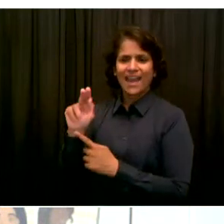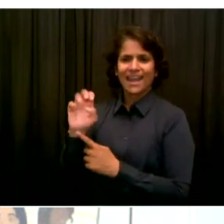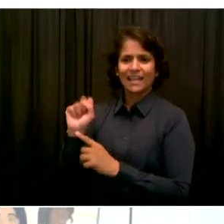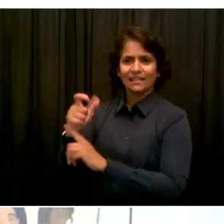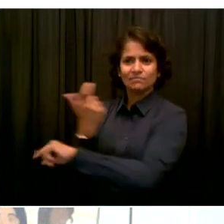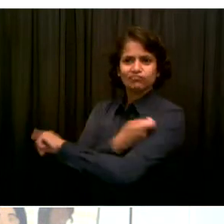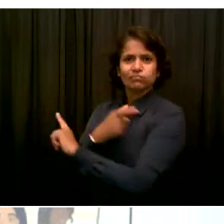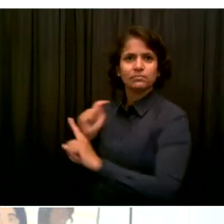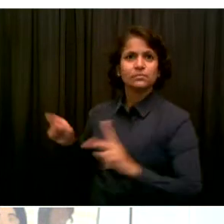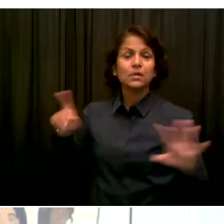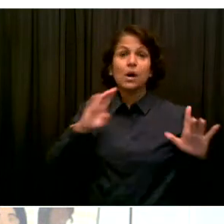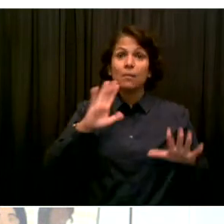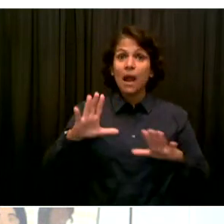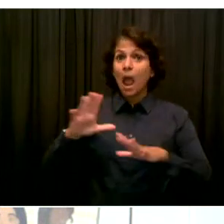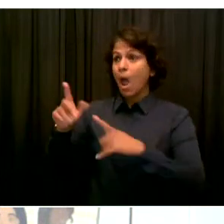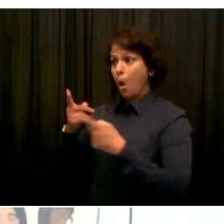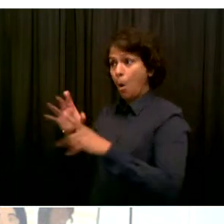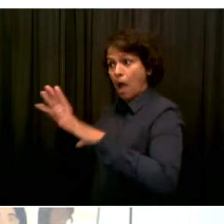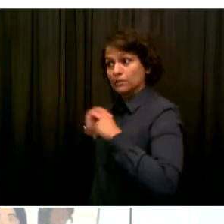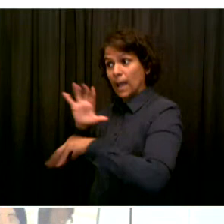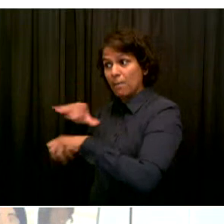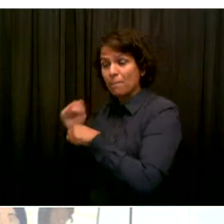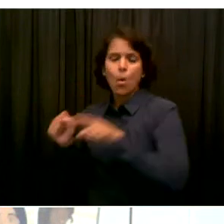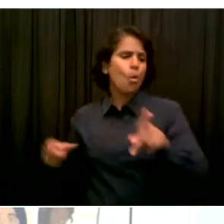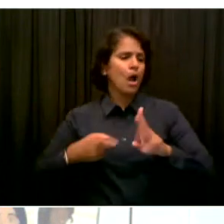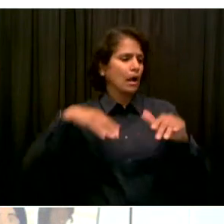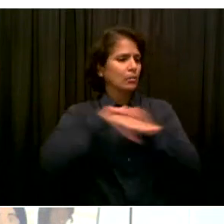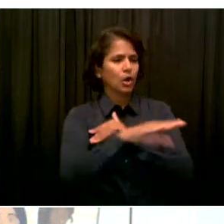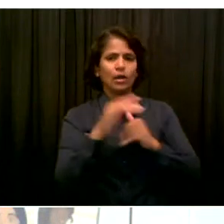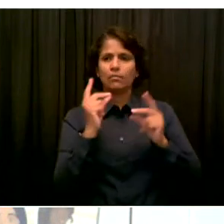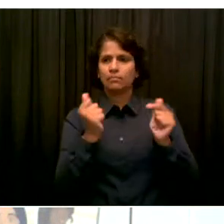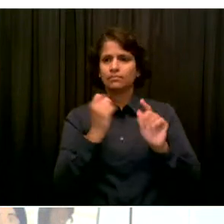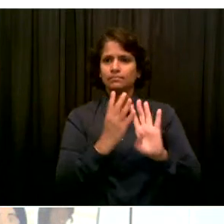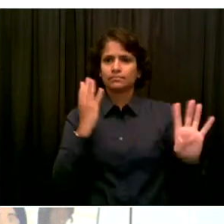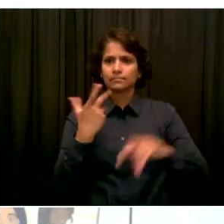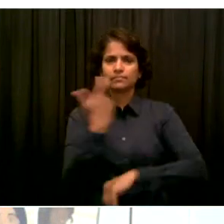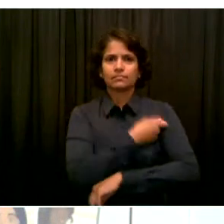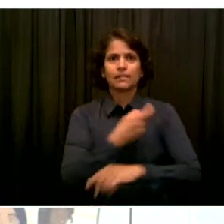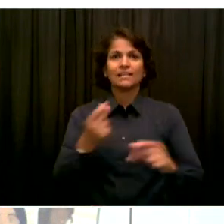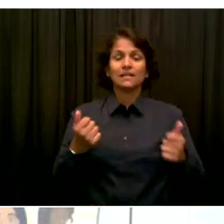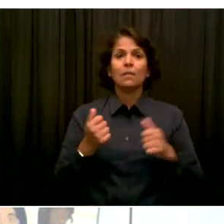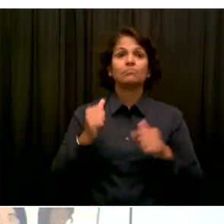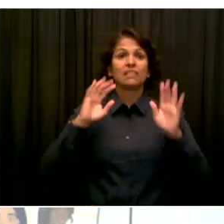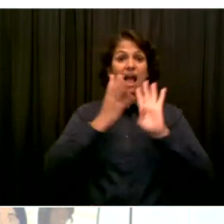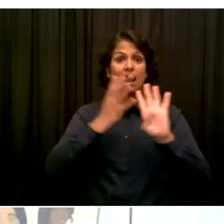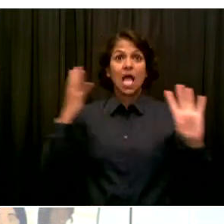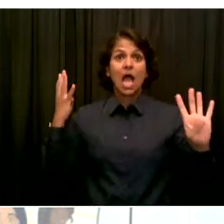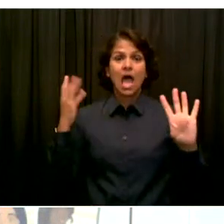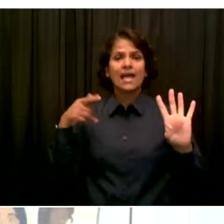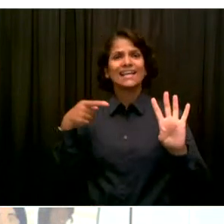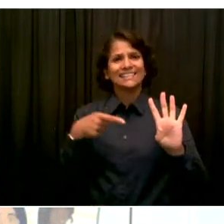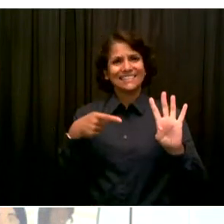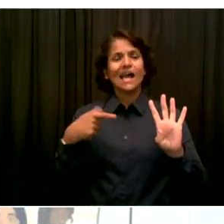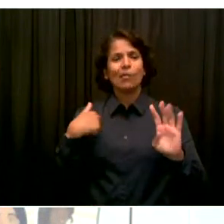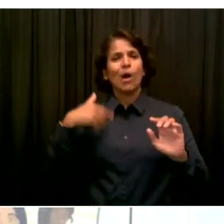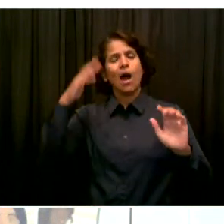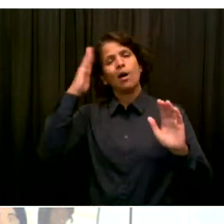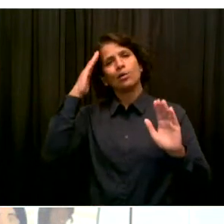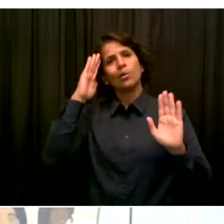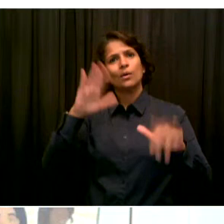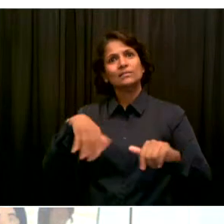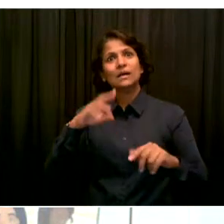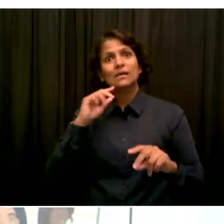said. With respect to lines, we do anticipate that there will be more demand in the initial